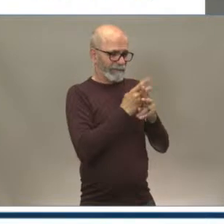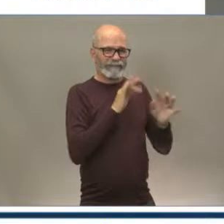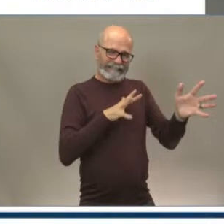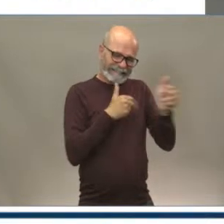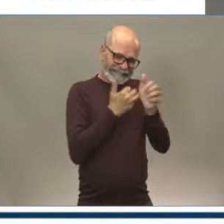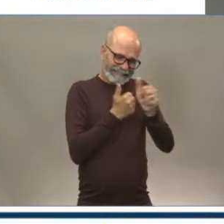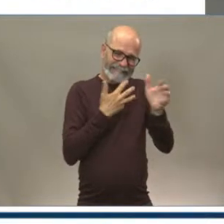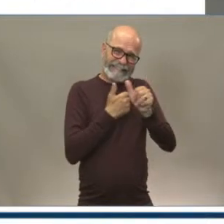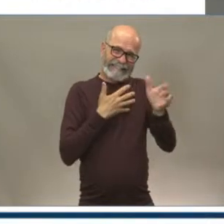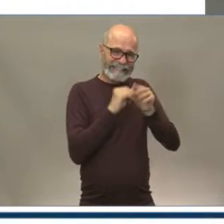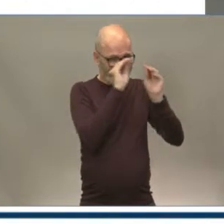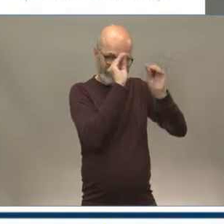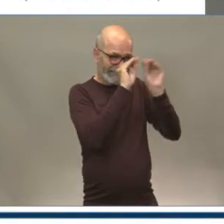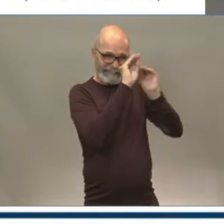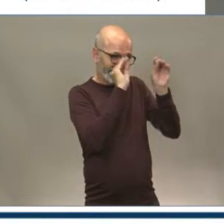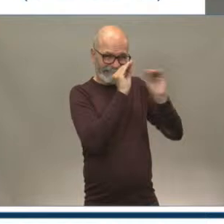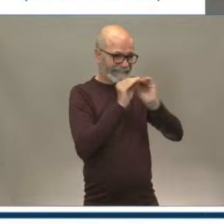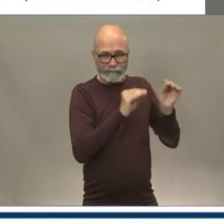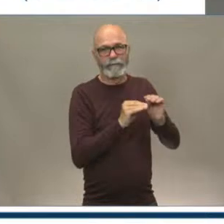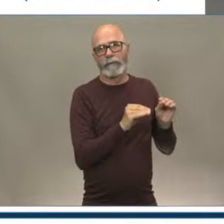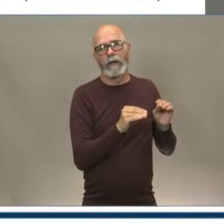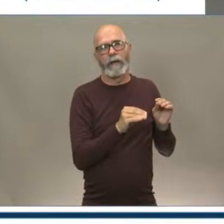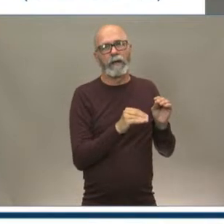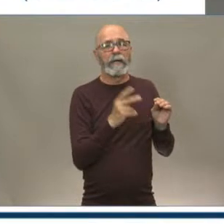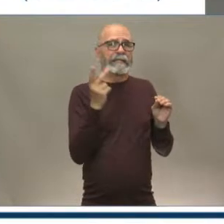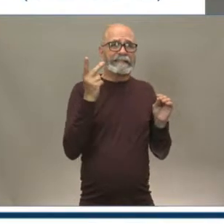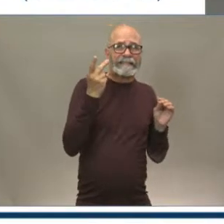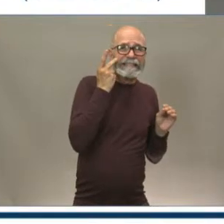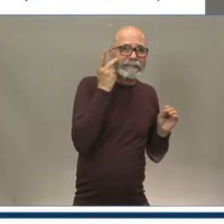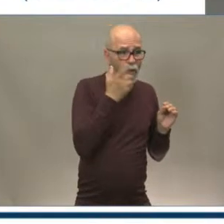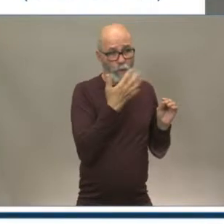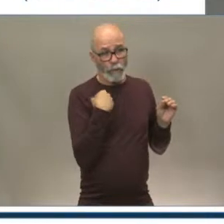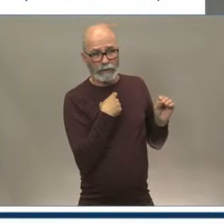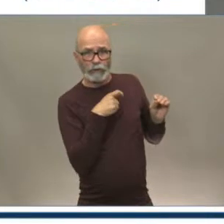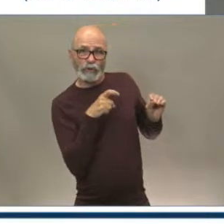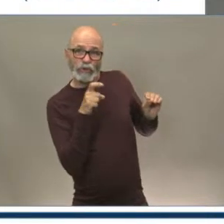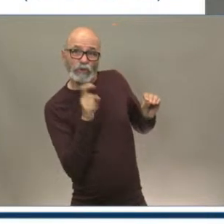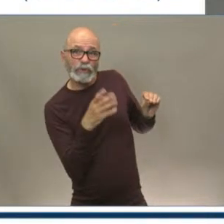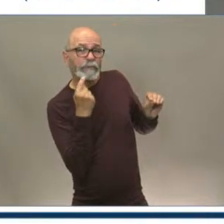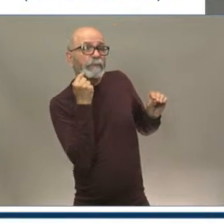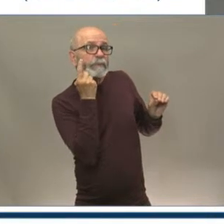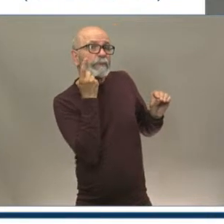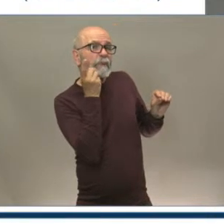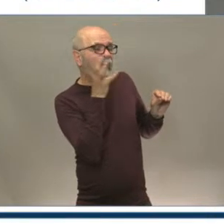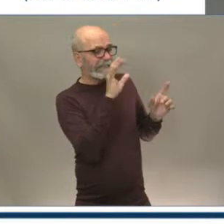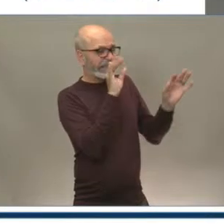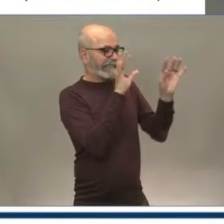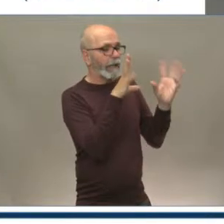some measures about both those backlogs should be resolved in a couple of days.